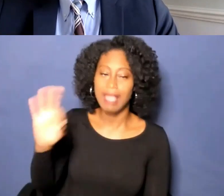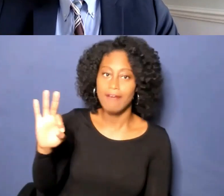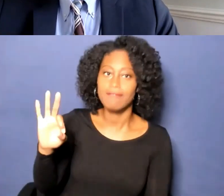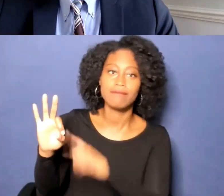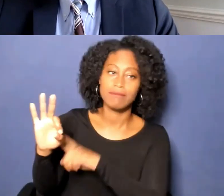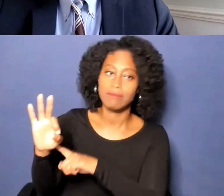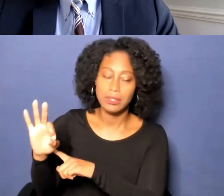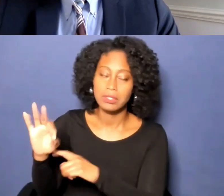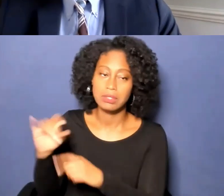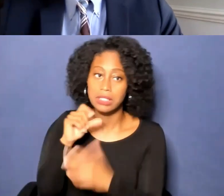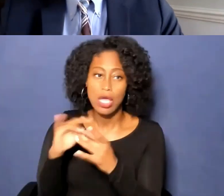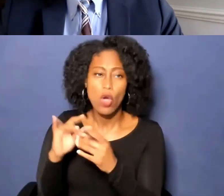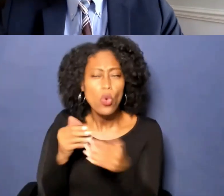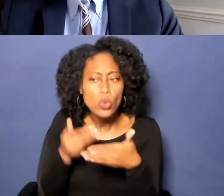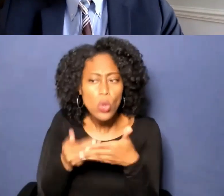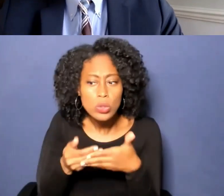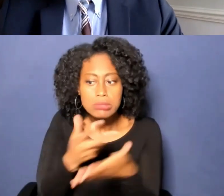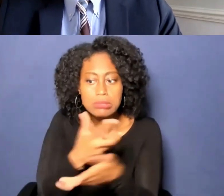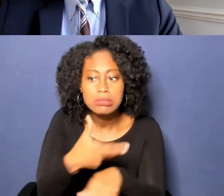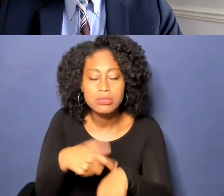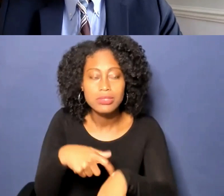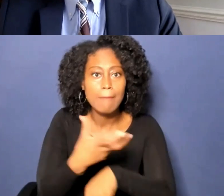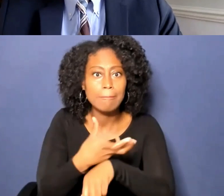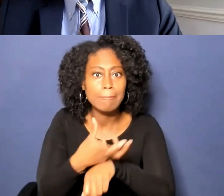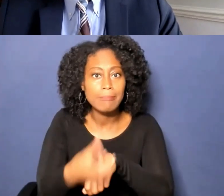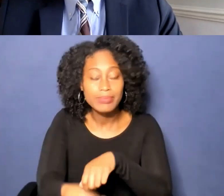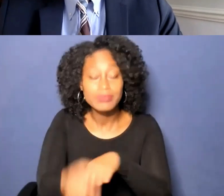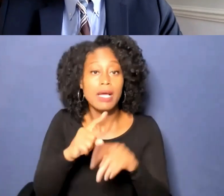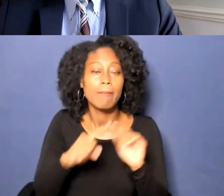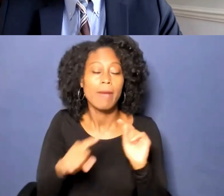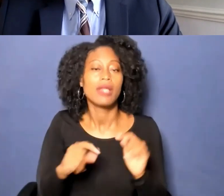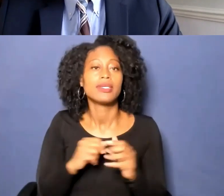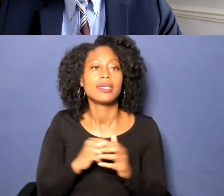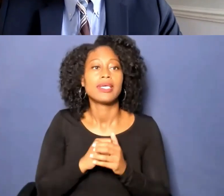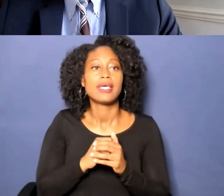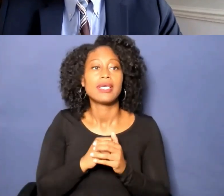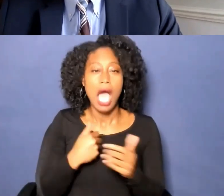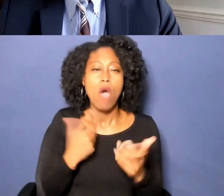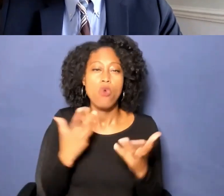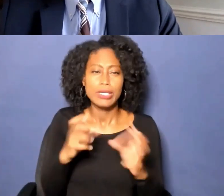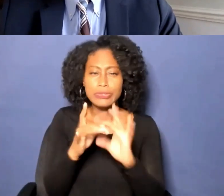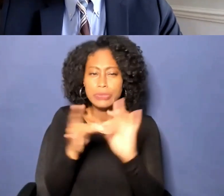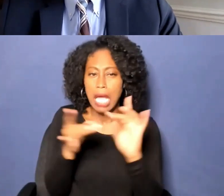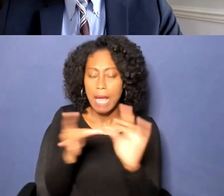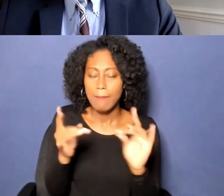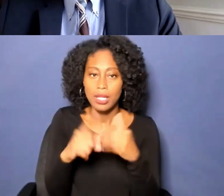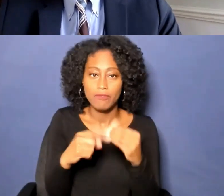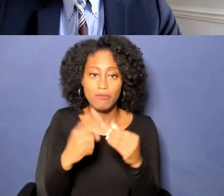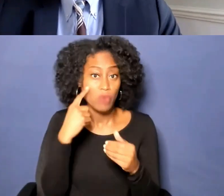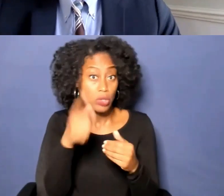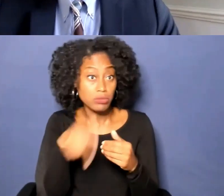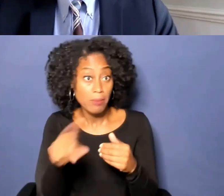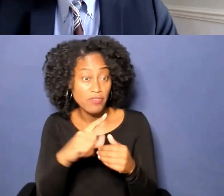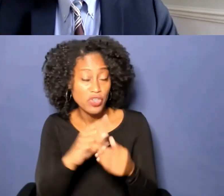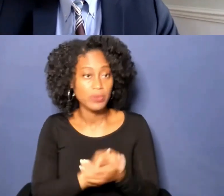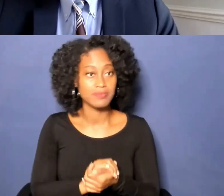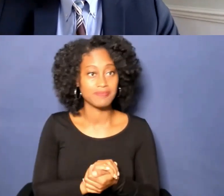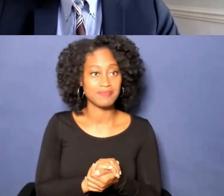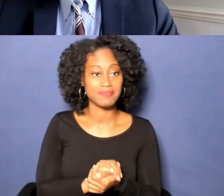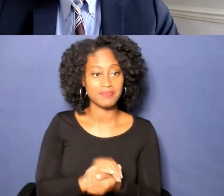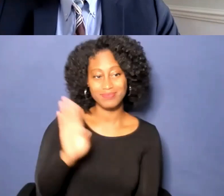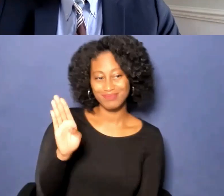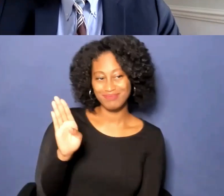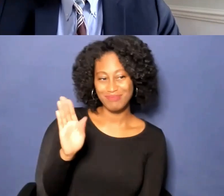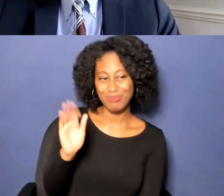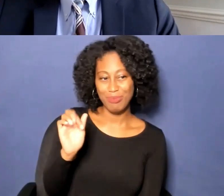we're running close to the end of our time. I wanted to comment for those of you, Barbara's